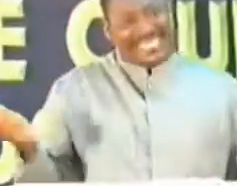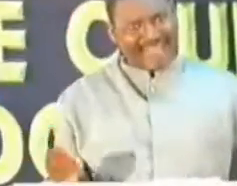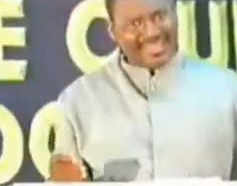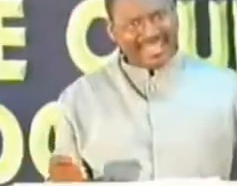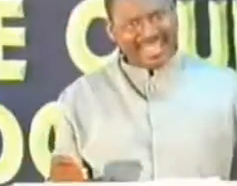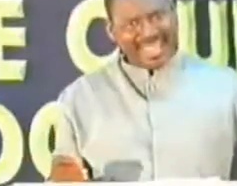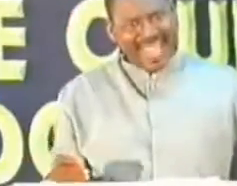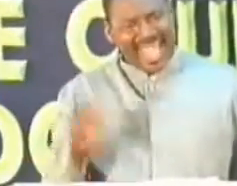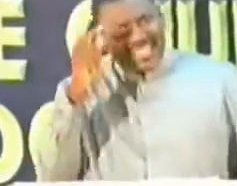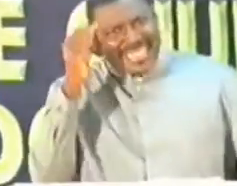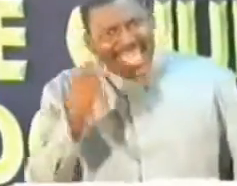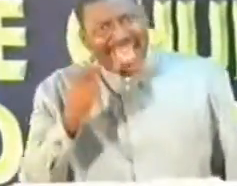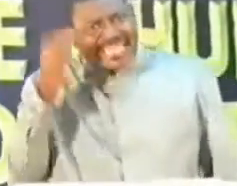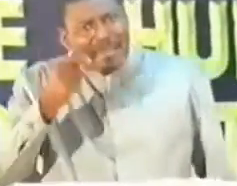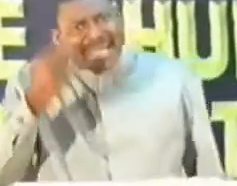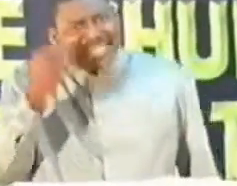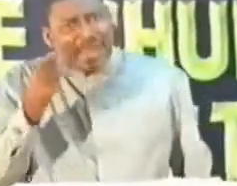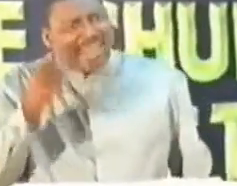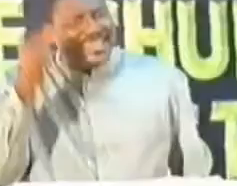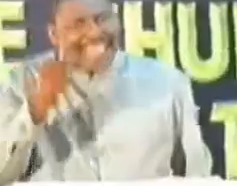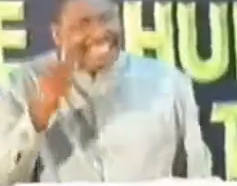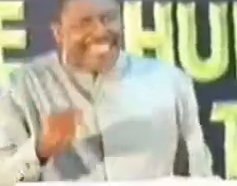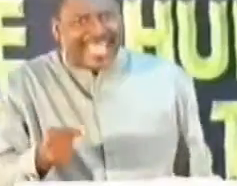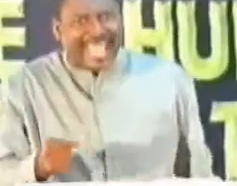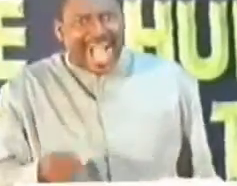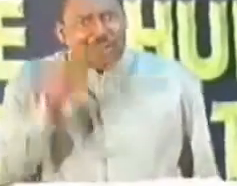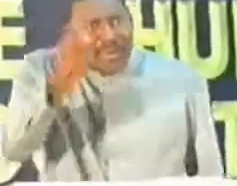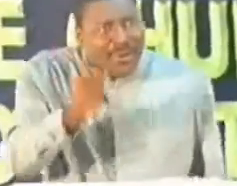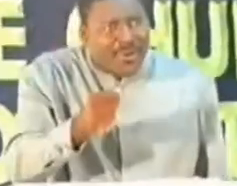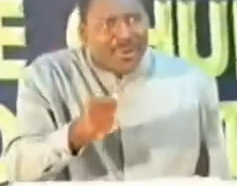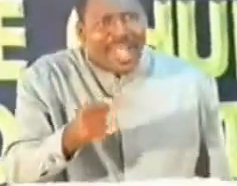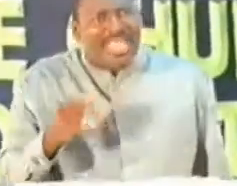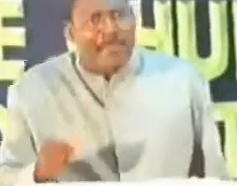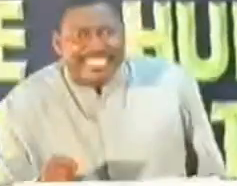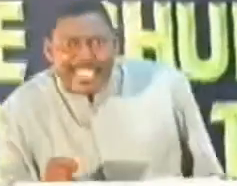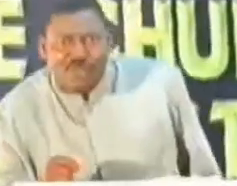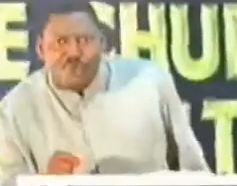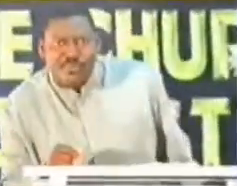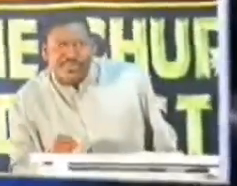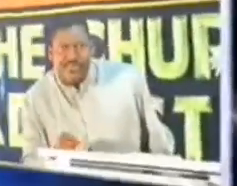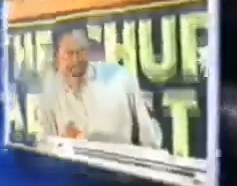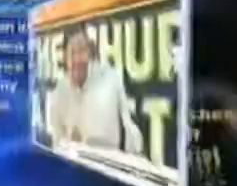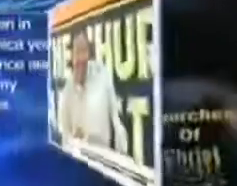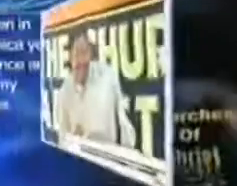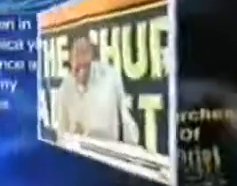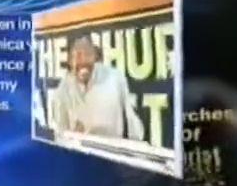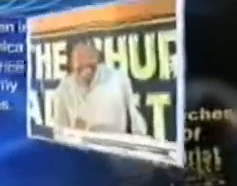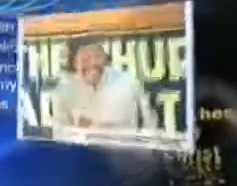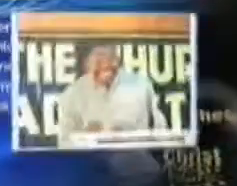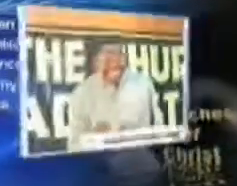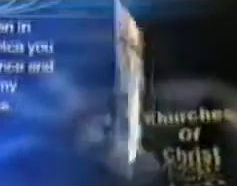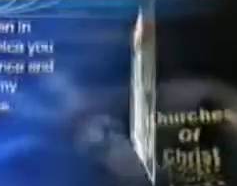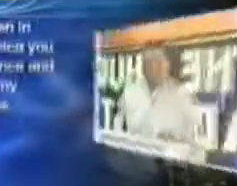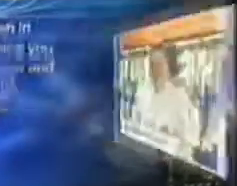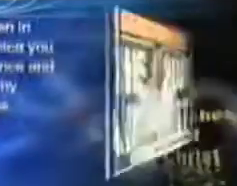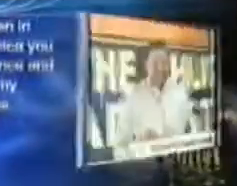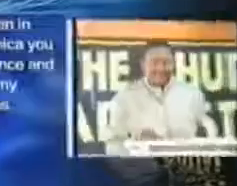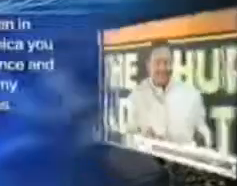anya sa. Enti ye ne ye se be kan ensempa no ntia se se. Asore no enye business o. Verse number